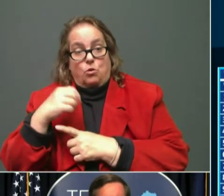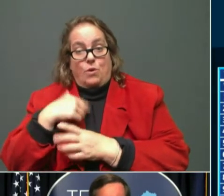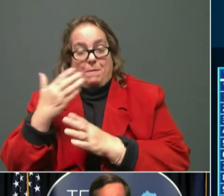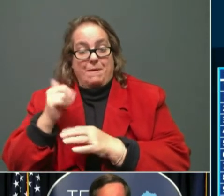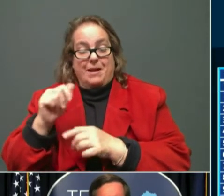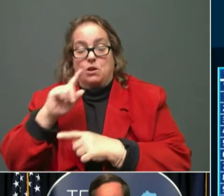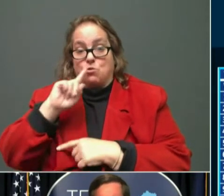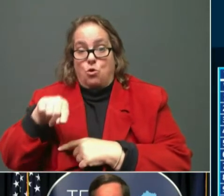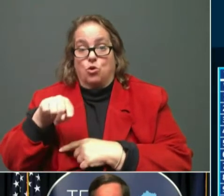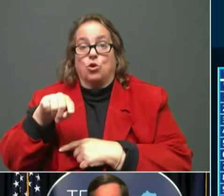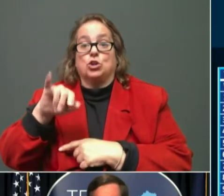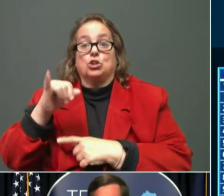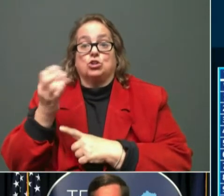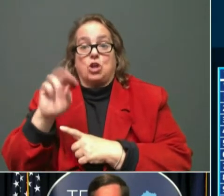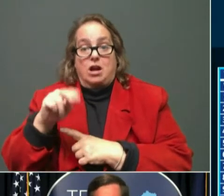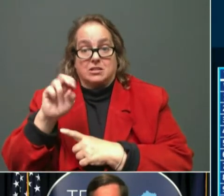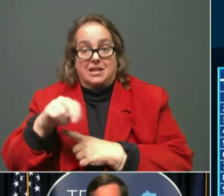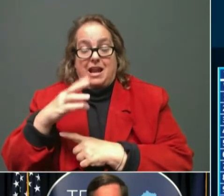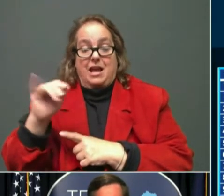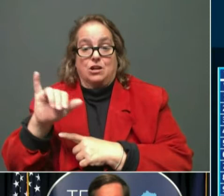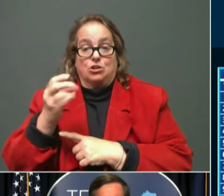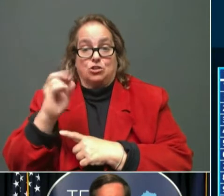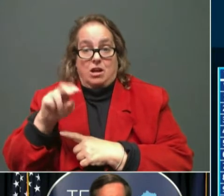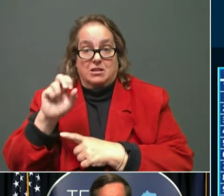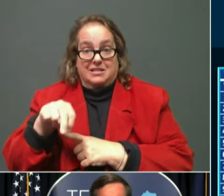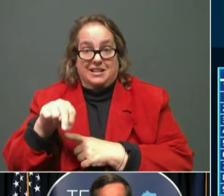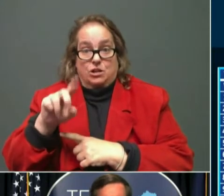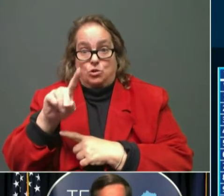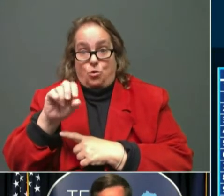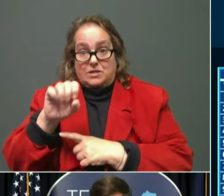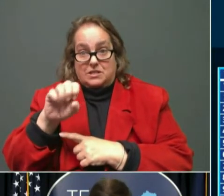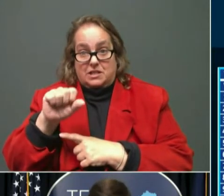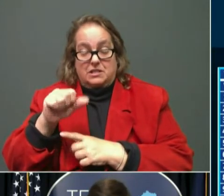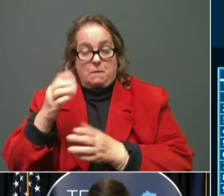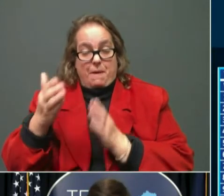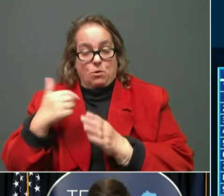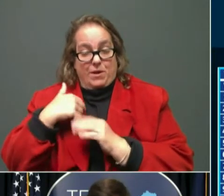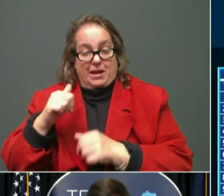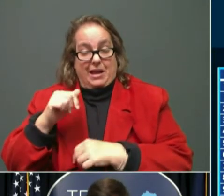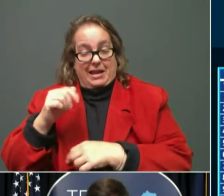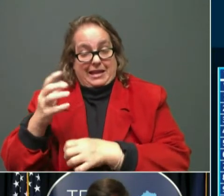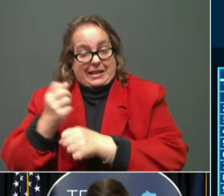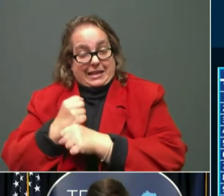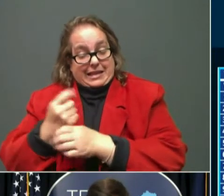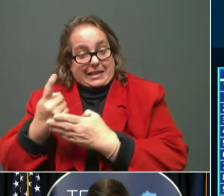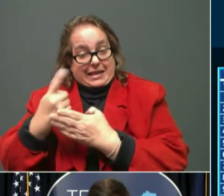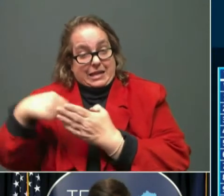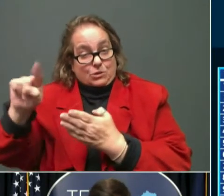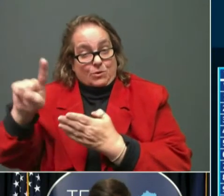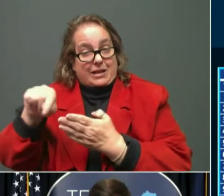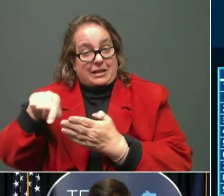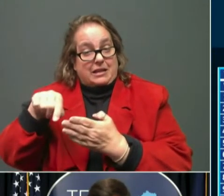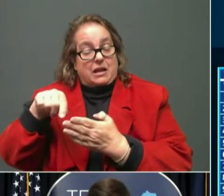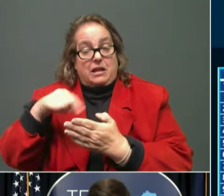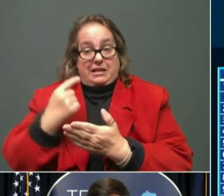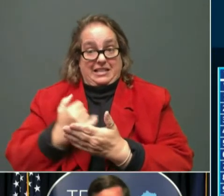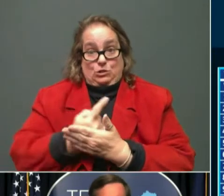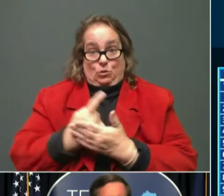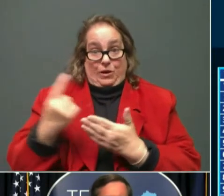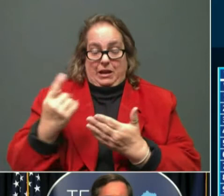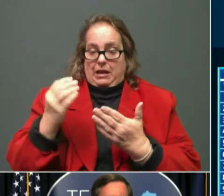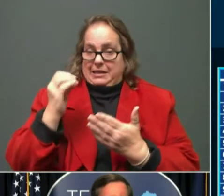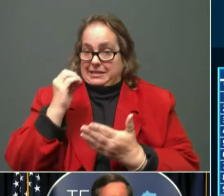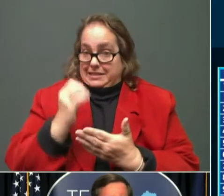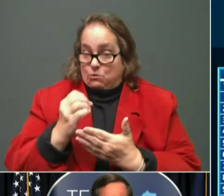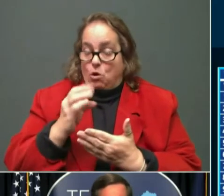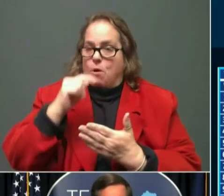Johnson doses. We were told that we would have 0 Johnson & Johnson for this week, so that's a good thing. We'll also have about